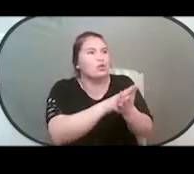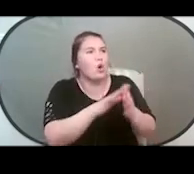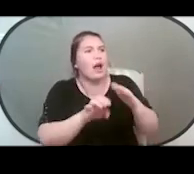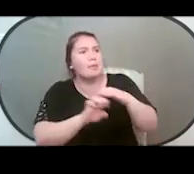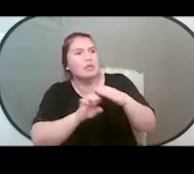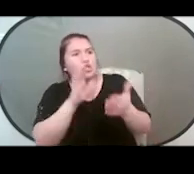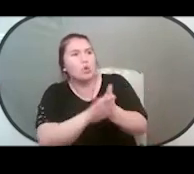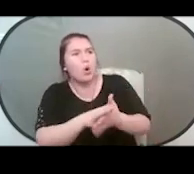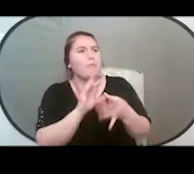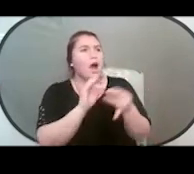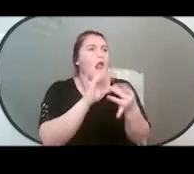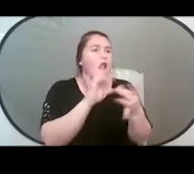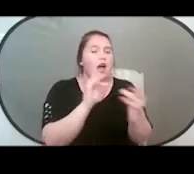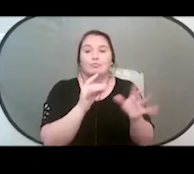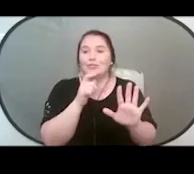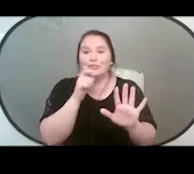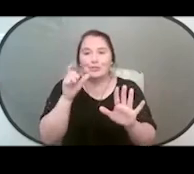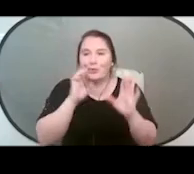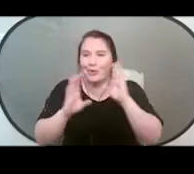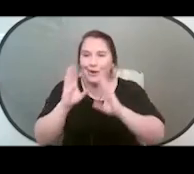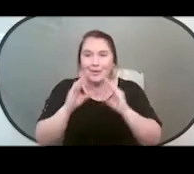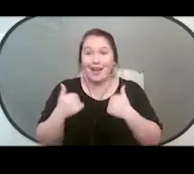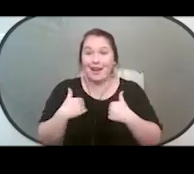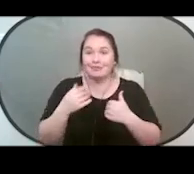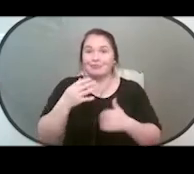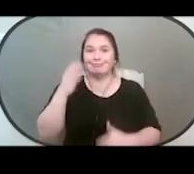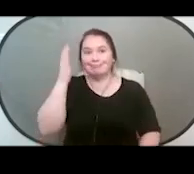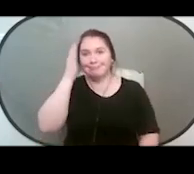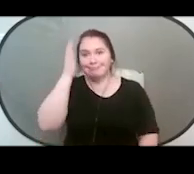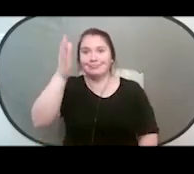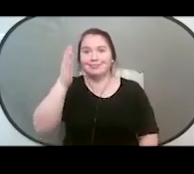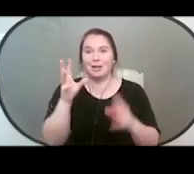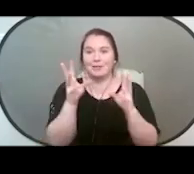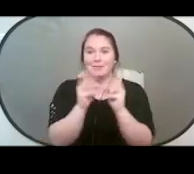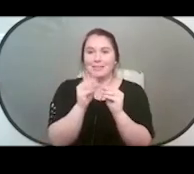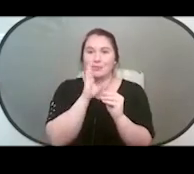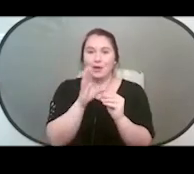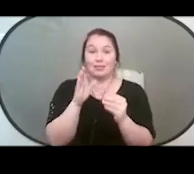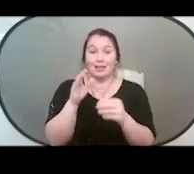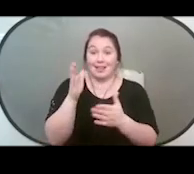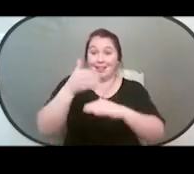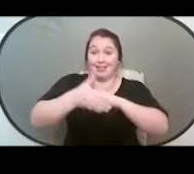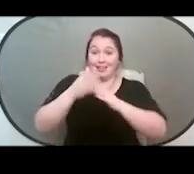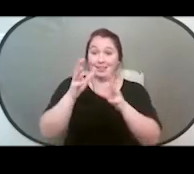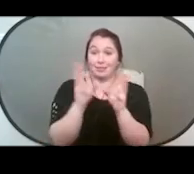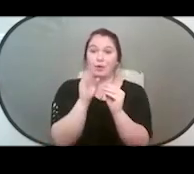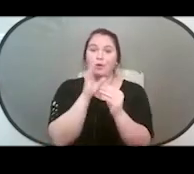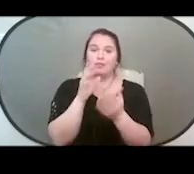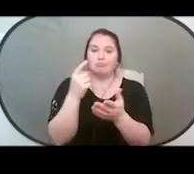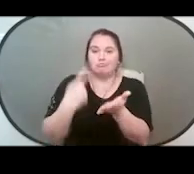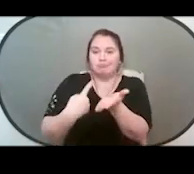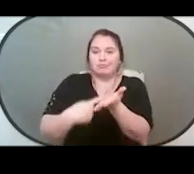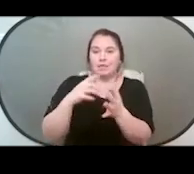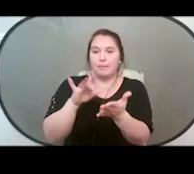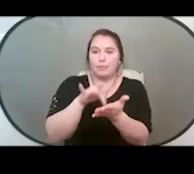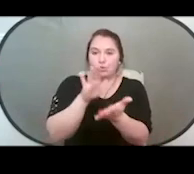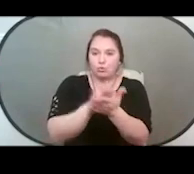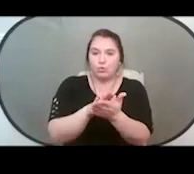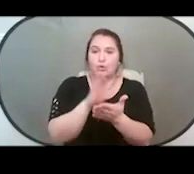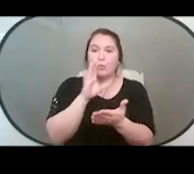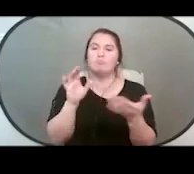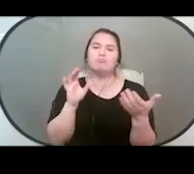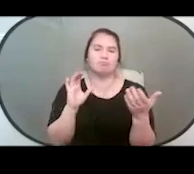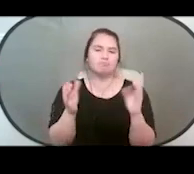etc. Don't worry, we've got upcoming meetings. Next meeting, we're going to get into middle schools a little bit. So we'll be repeating this similar type of